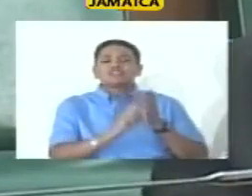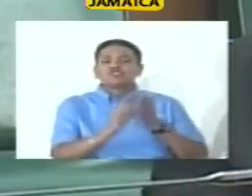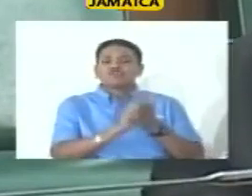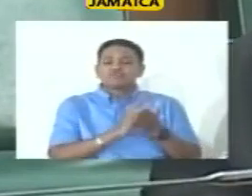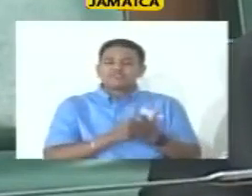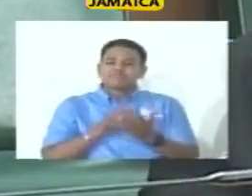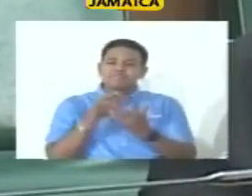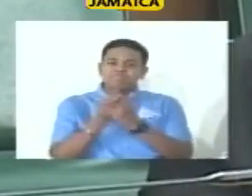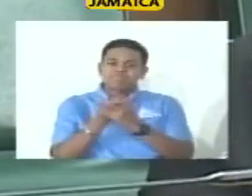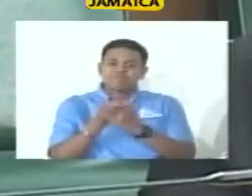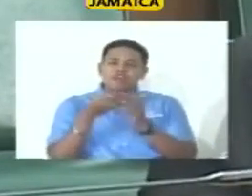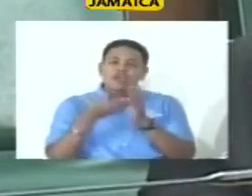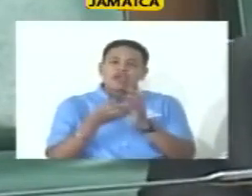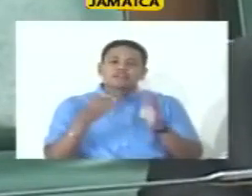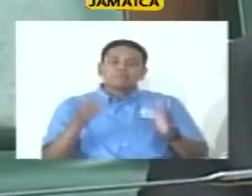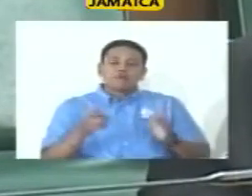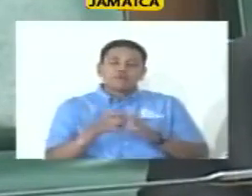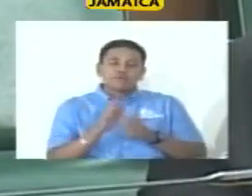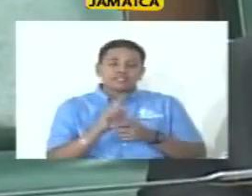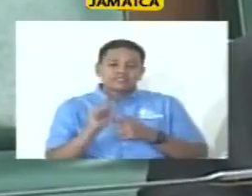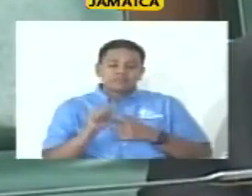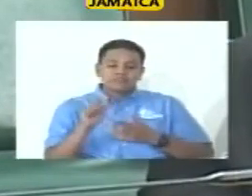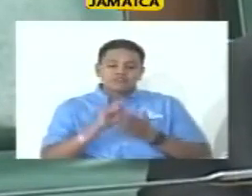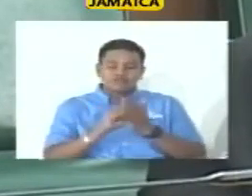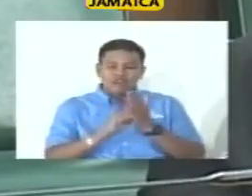discrimination against persons with disabilities.